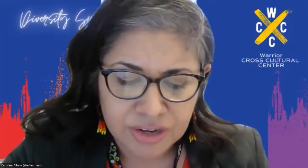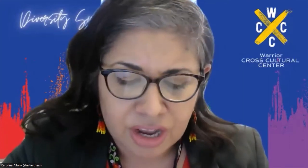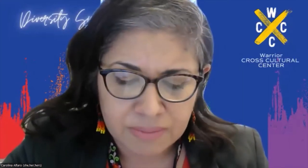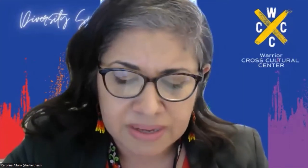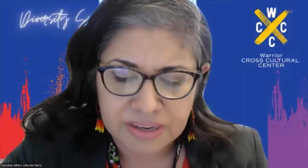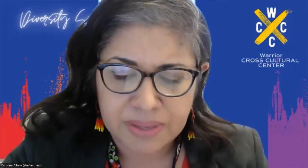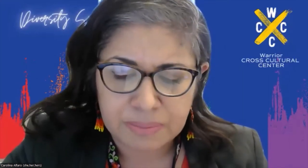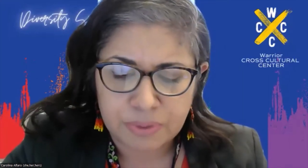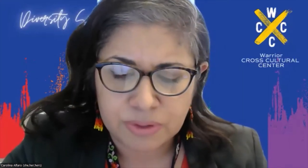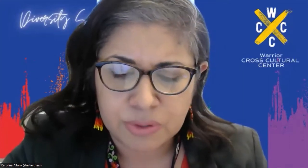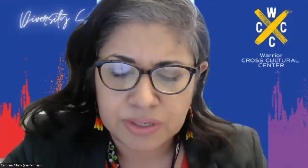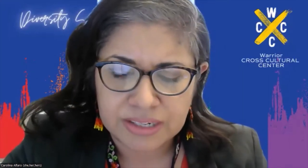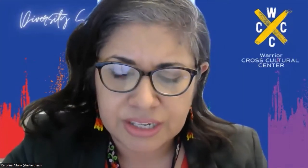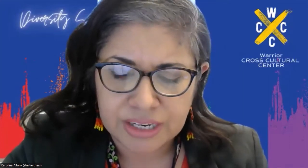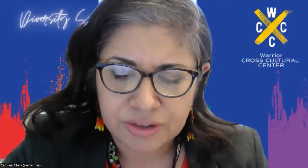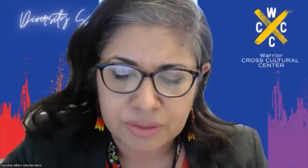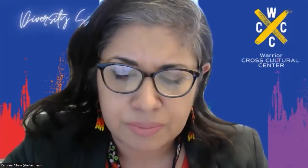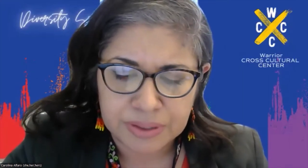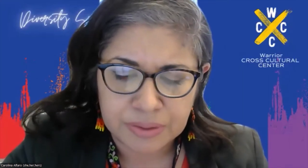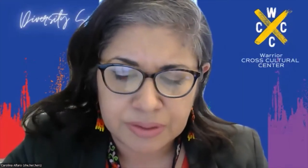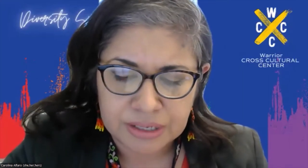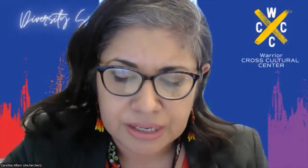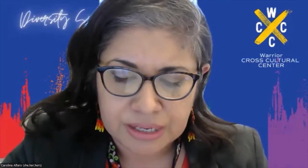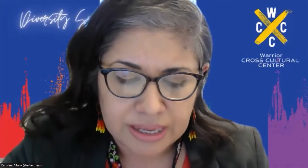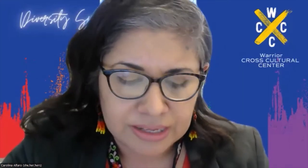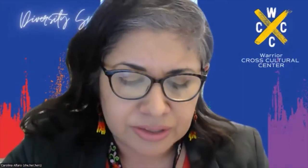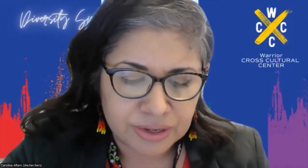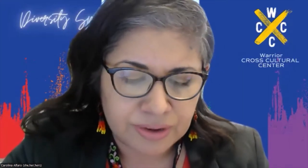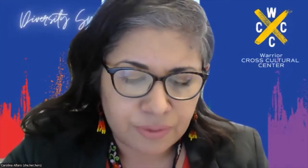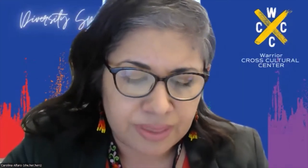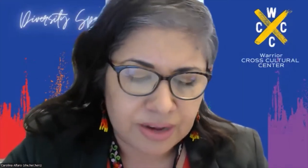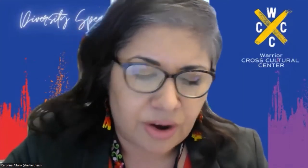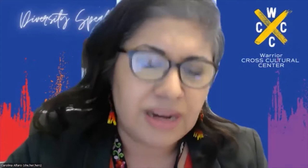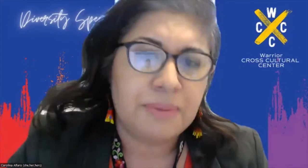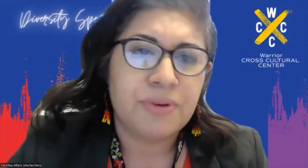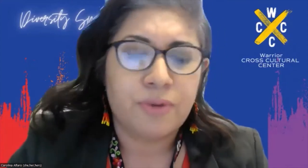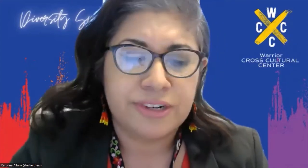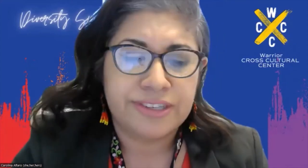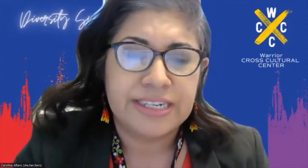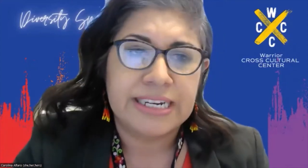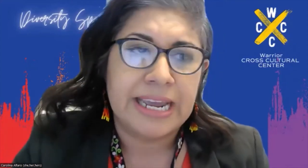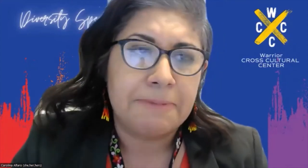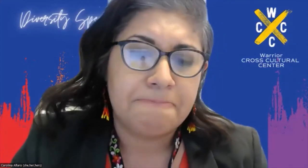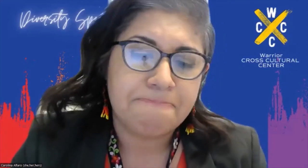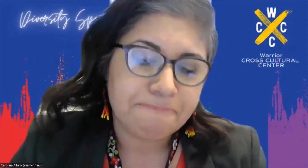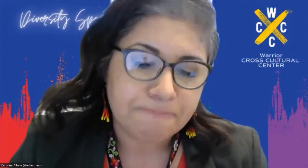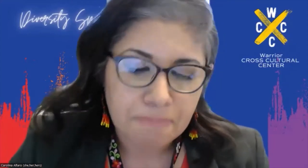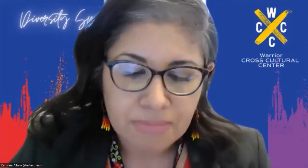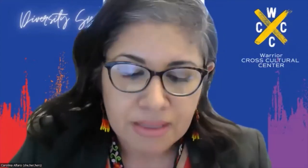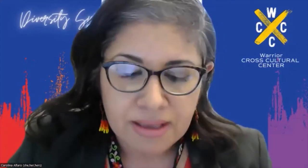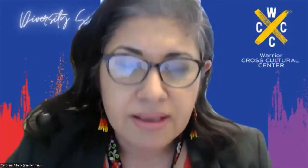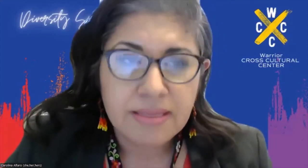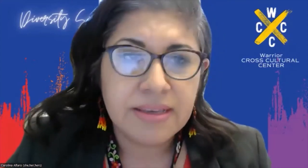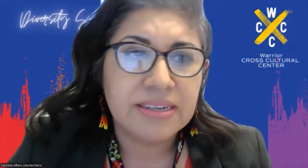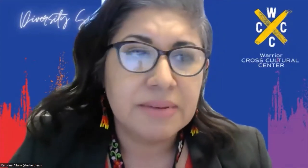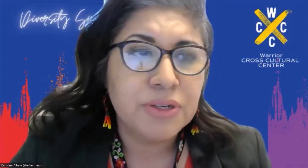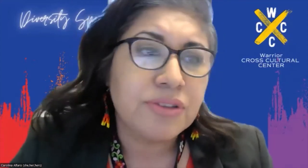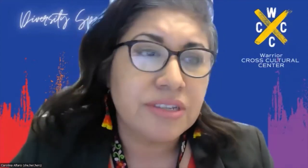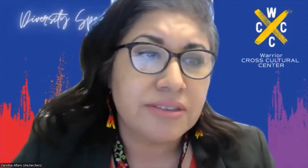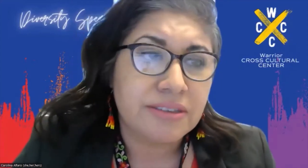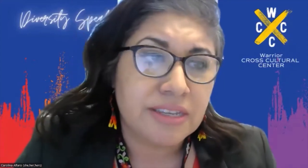even undocumented peoples who continue to build and serve within our labor force today.